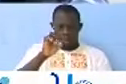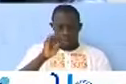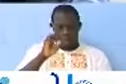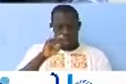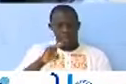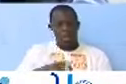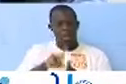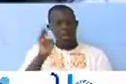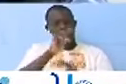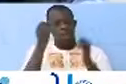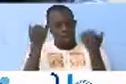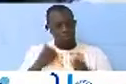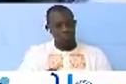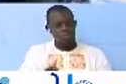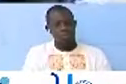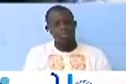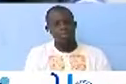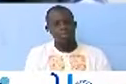What has happened?